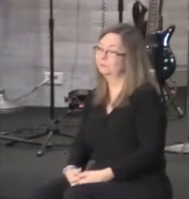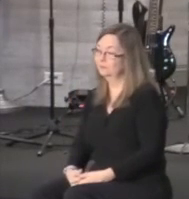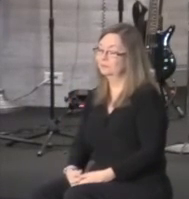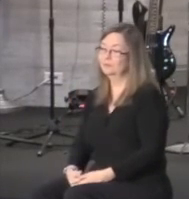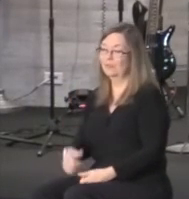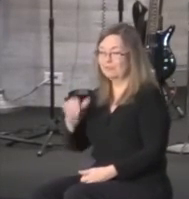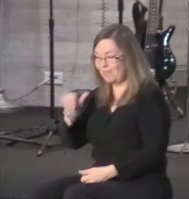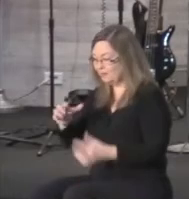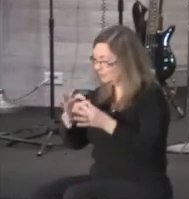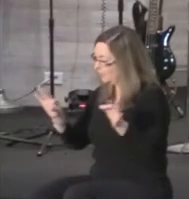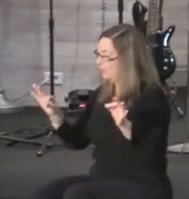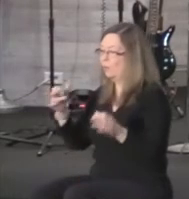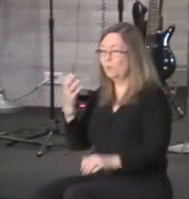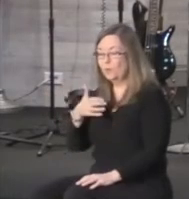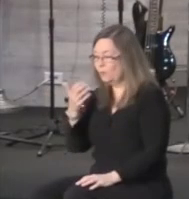What a statement.